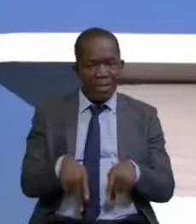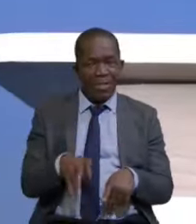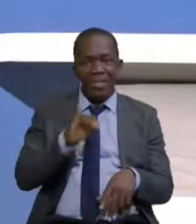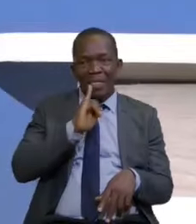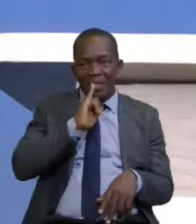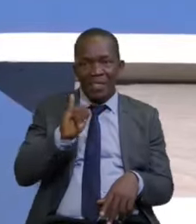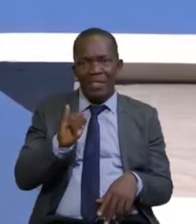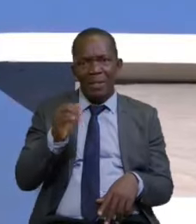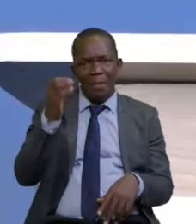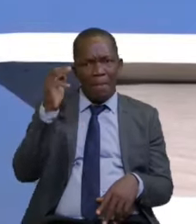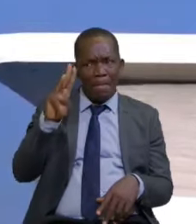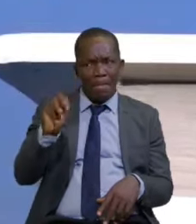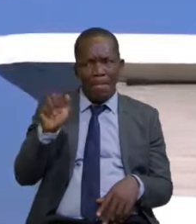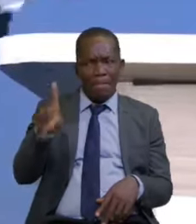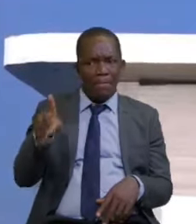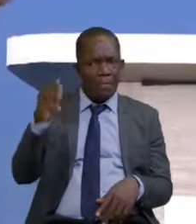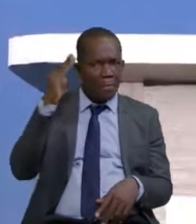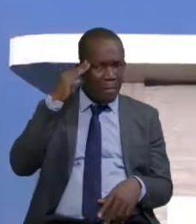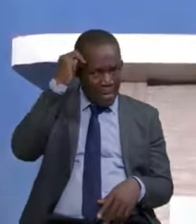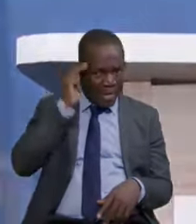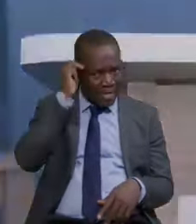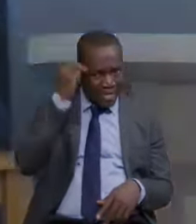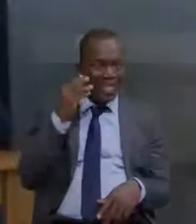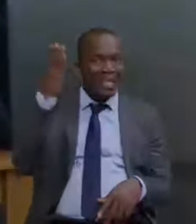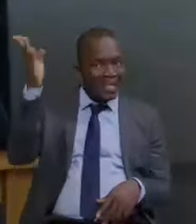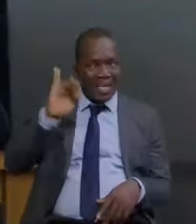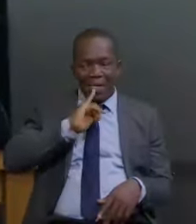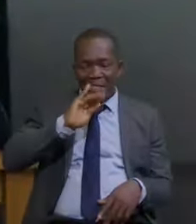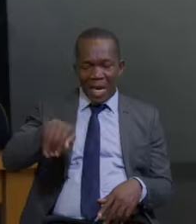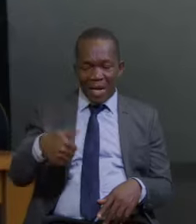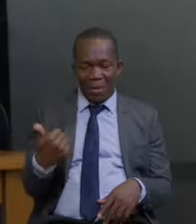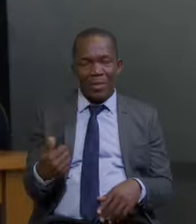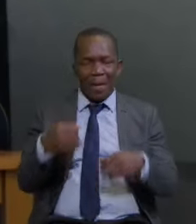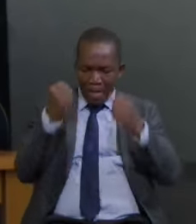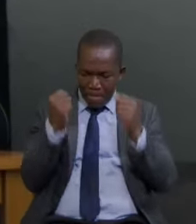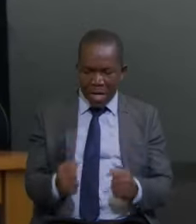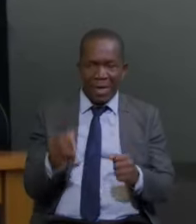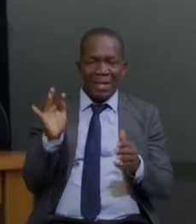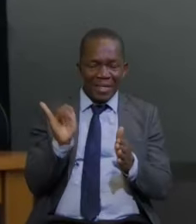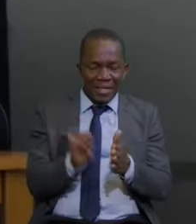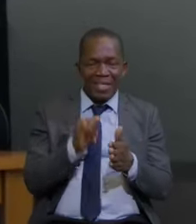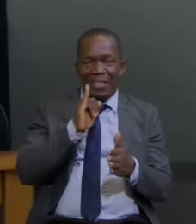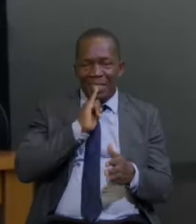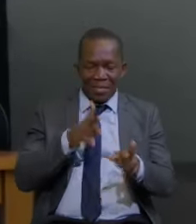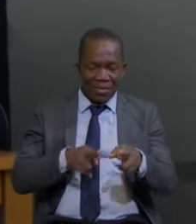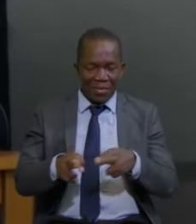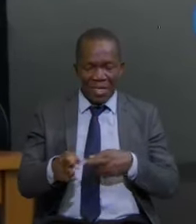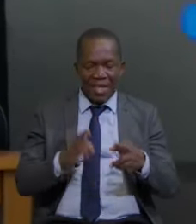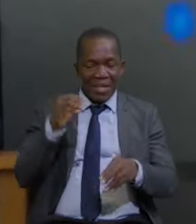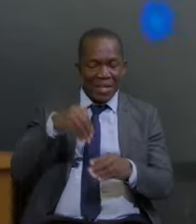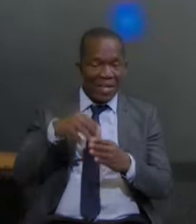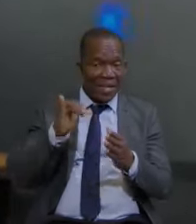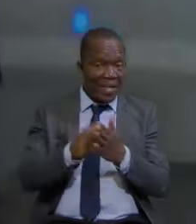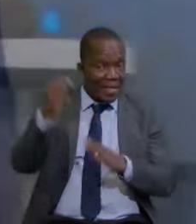reigning there. He suspends their own power. He suspends their own ability,